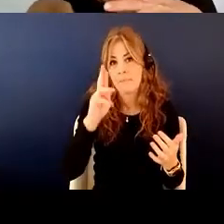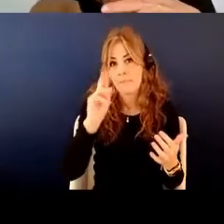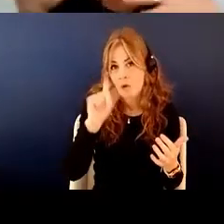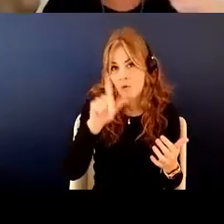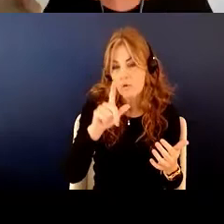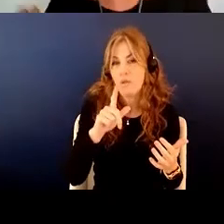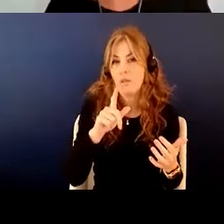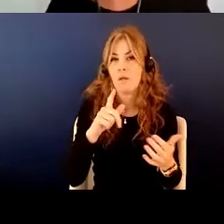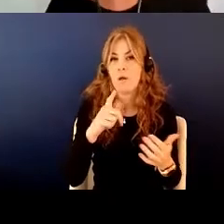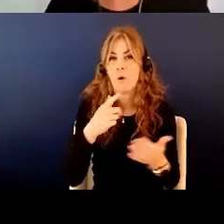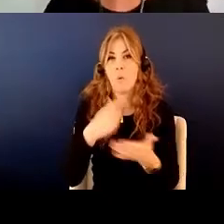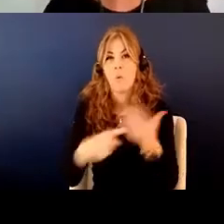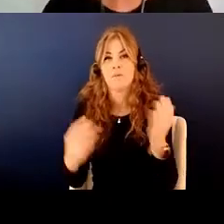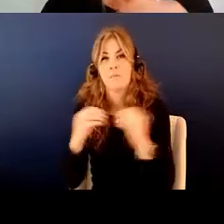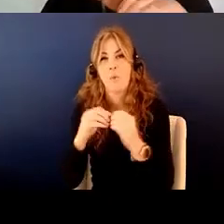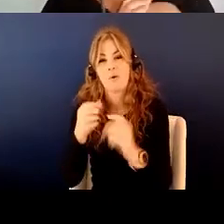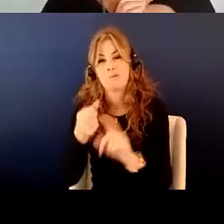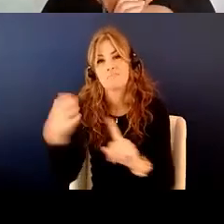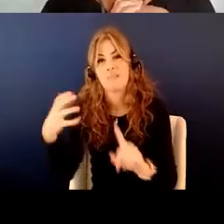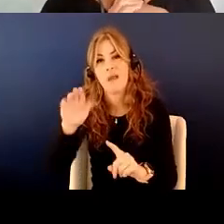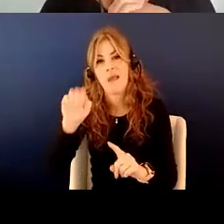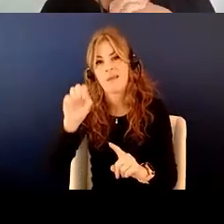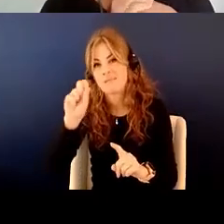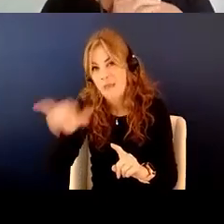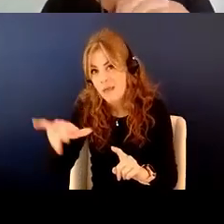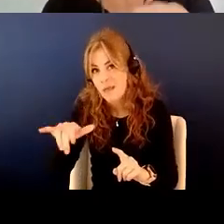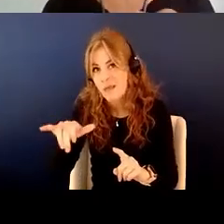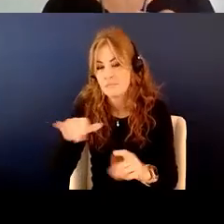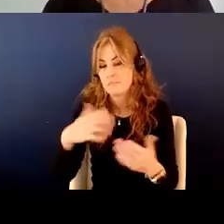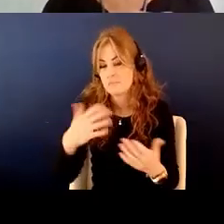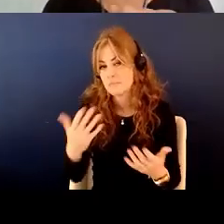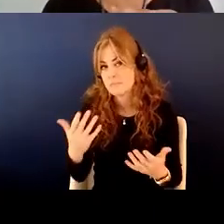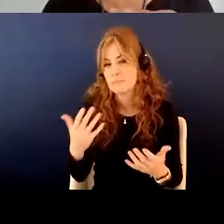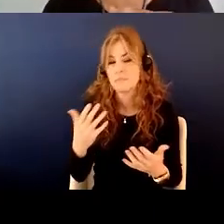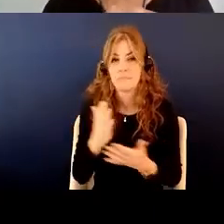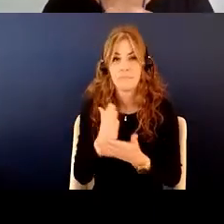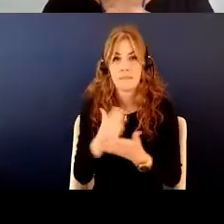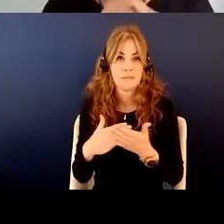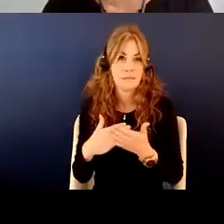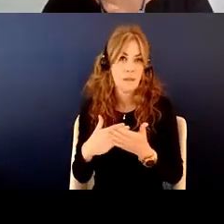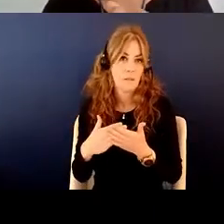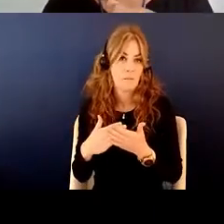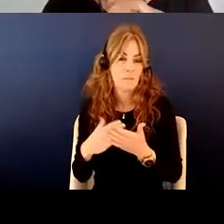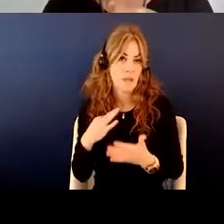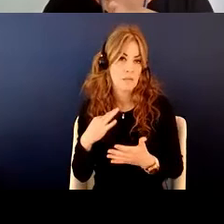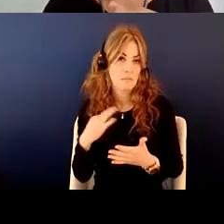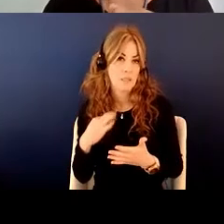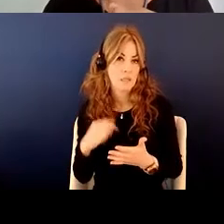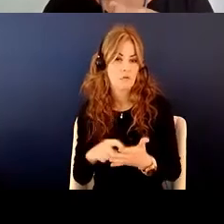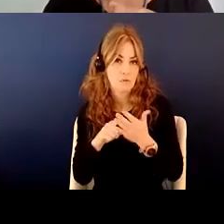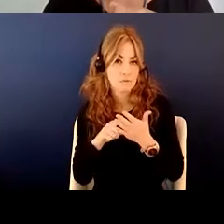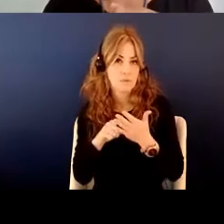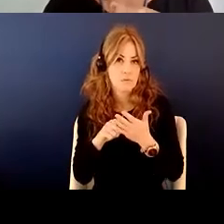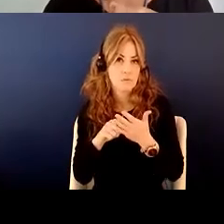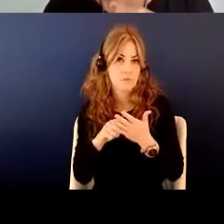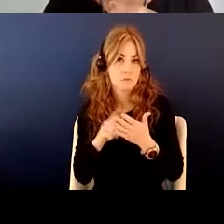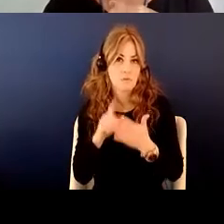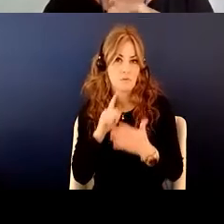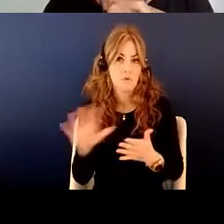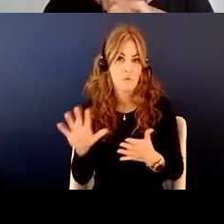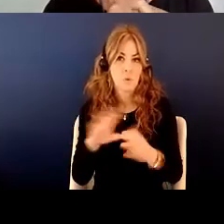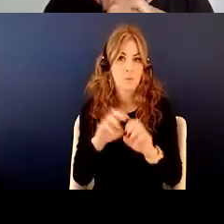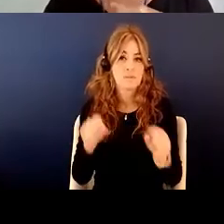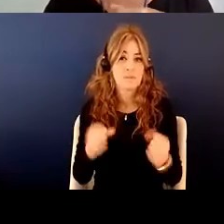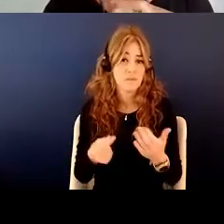more essay type studies. There are some eligibility criteria for your systematic review that